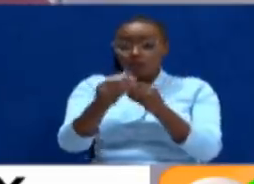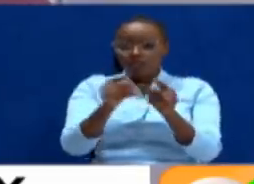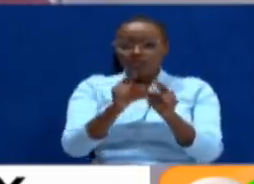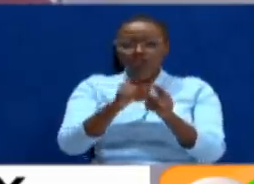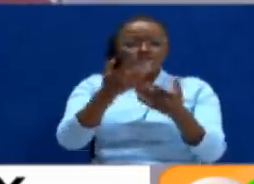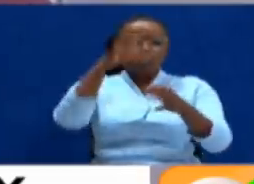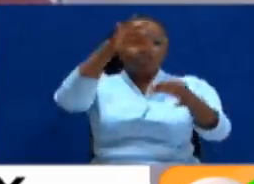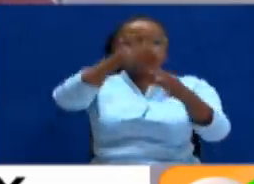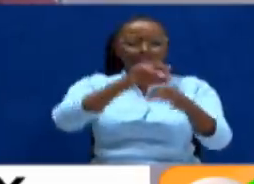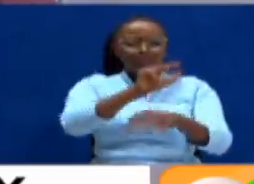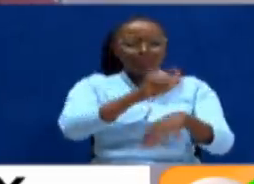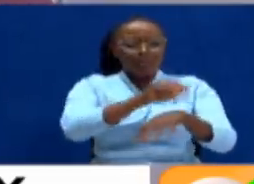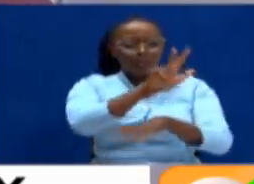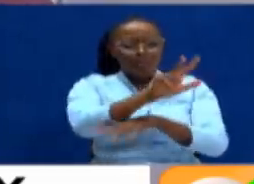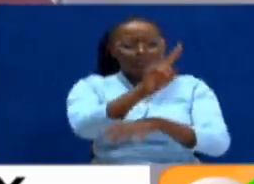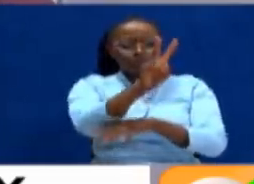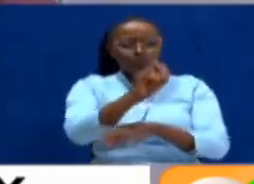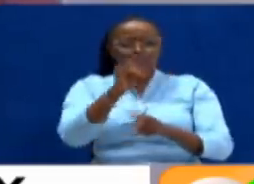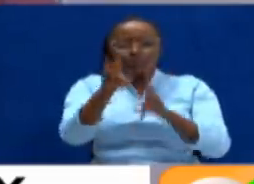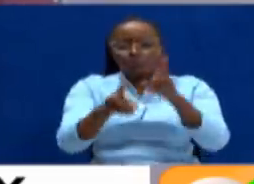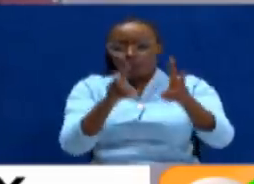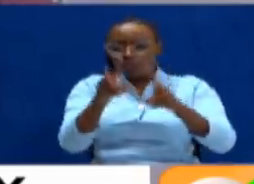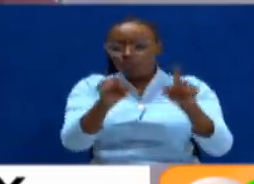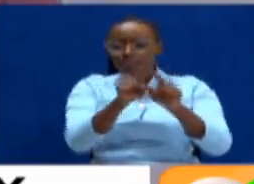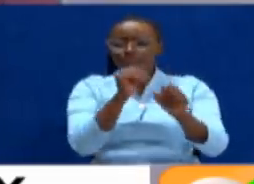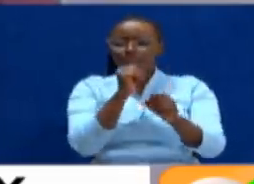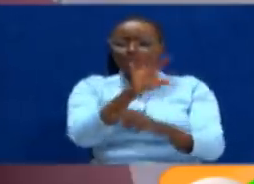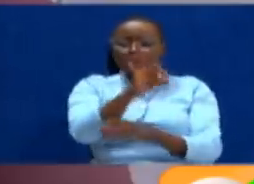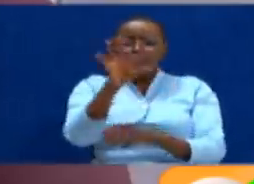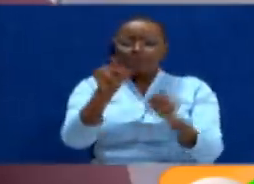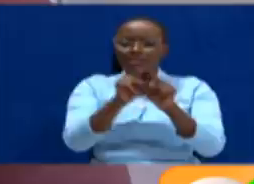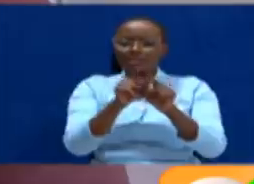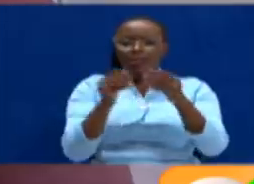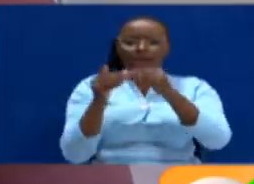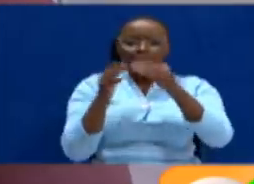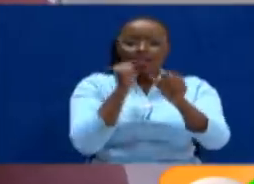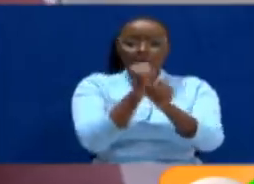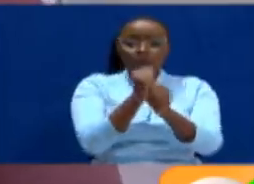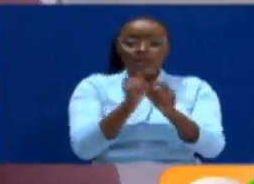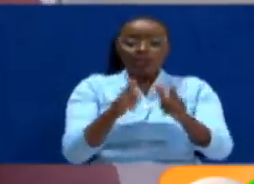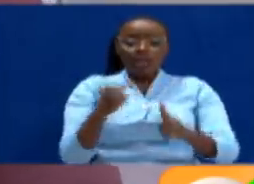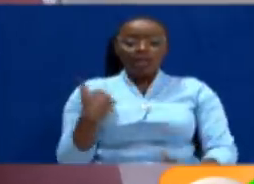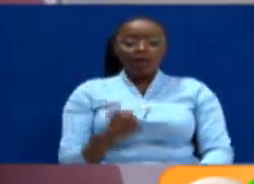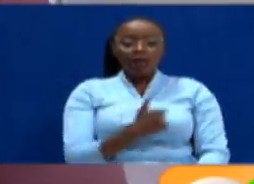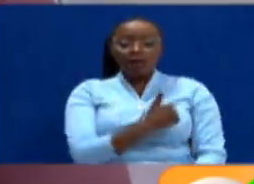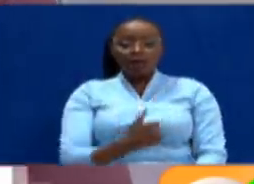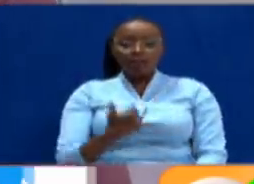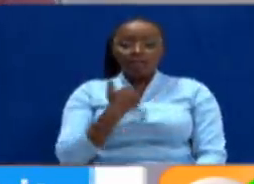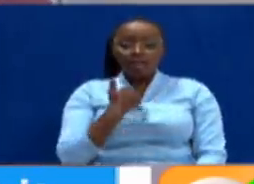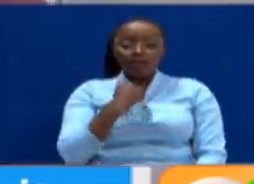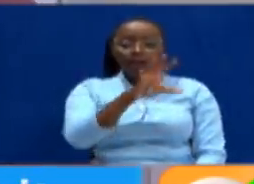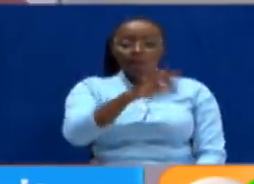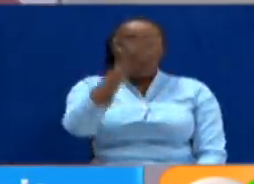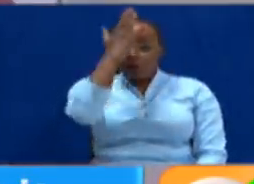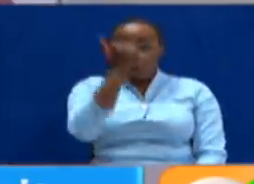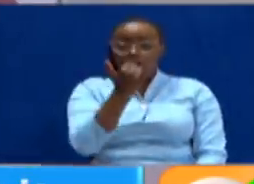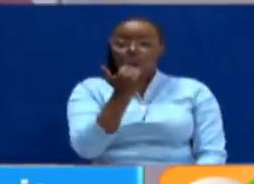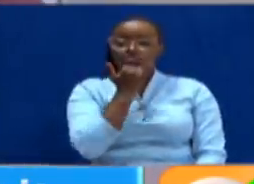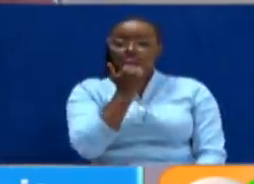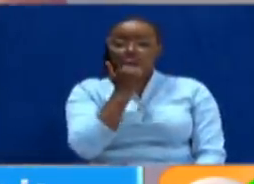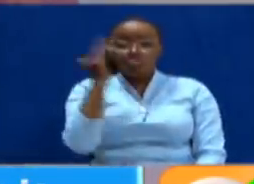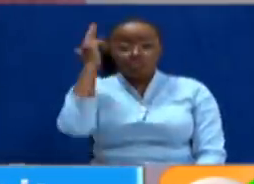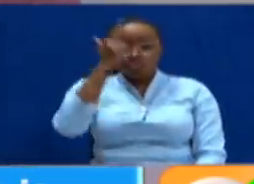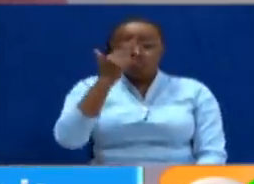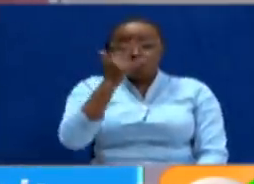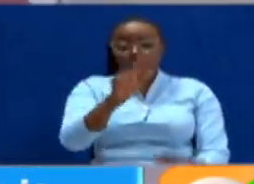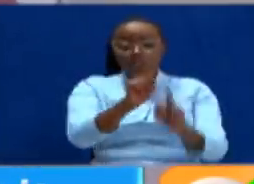polling stations at 3 a.m. come 2022 and pick the same leaders as we always do, and then regret afterwards, why did we pick someone? Because of the wrong reasons,